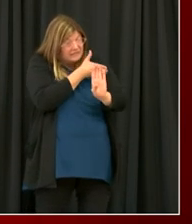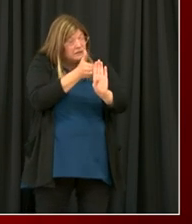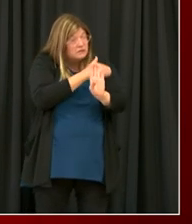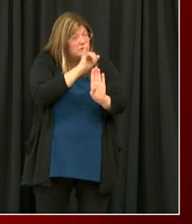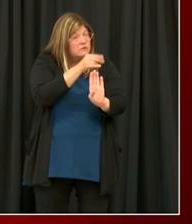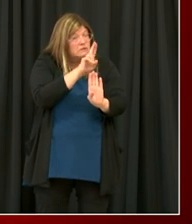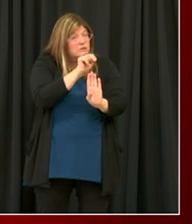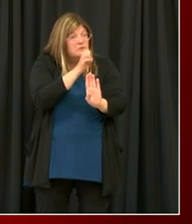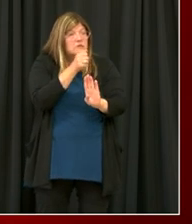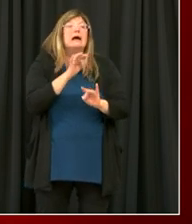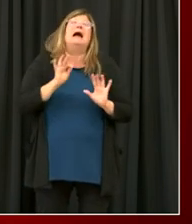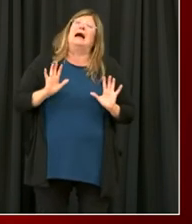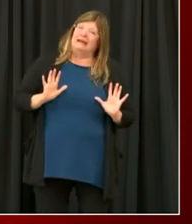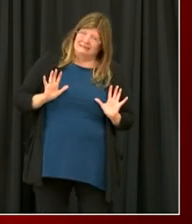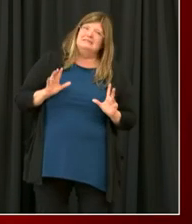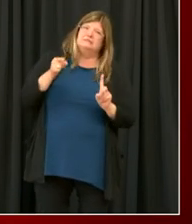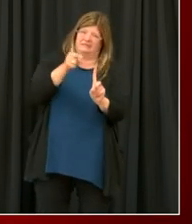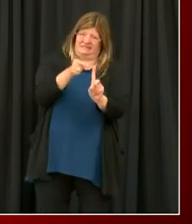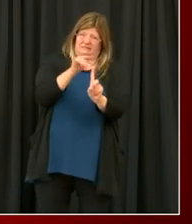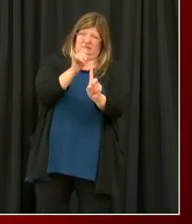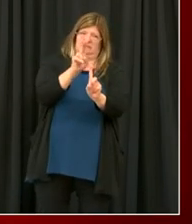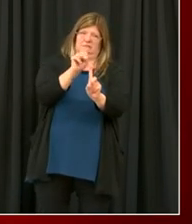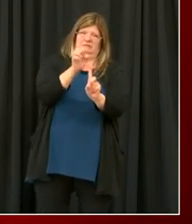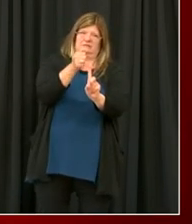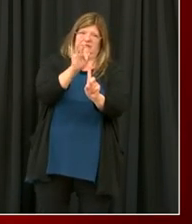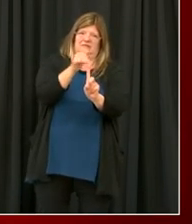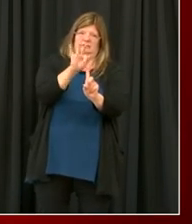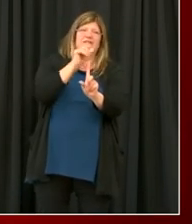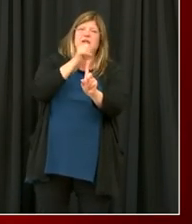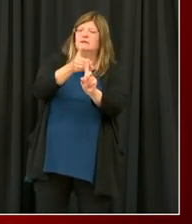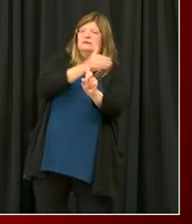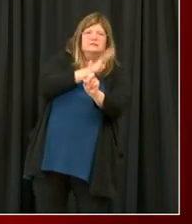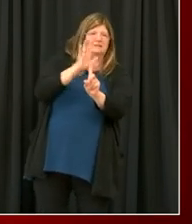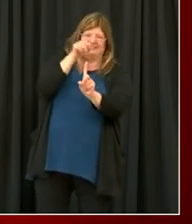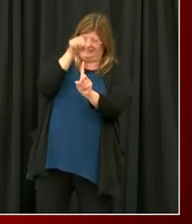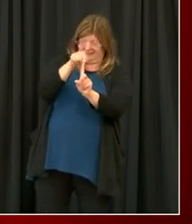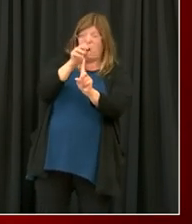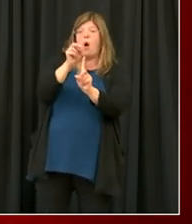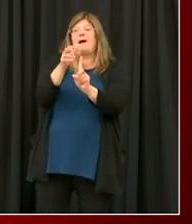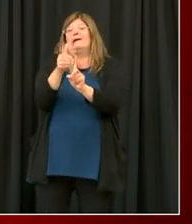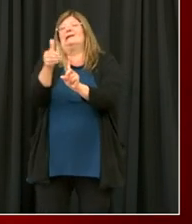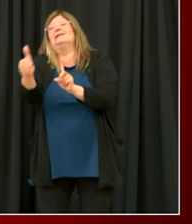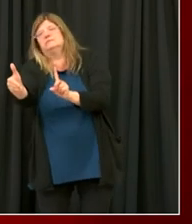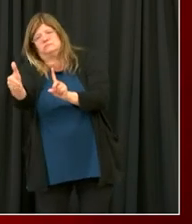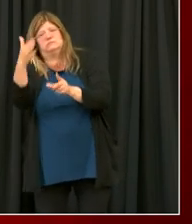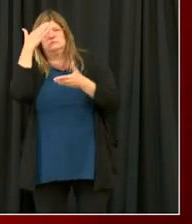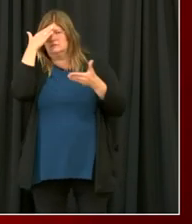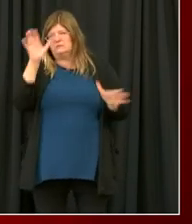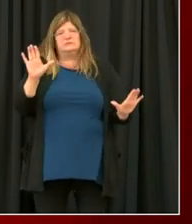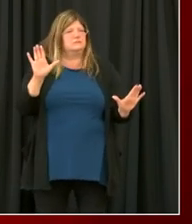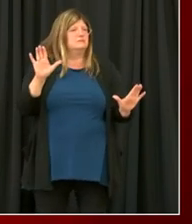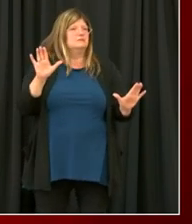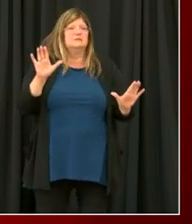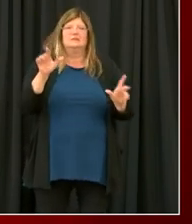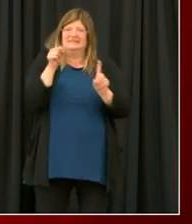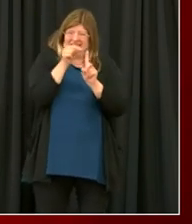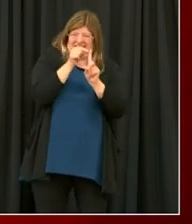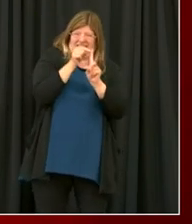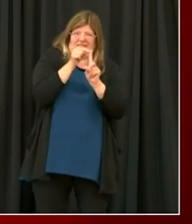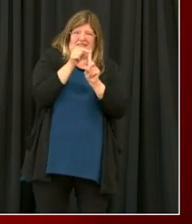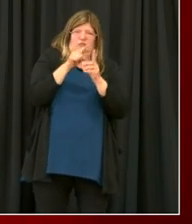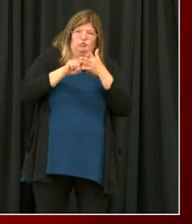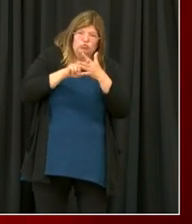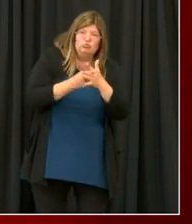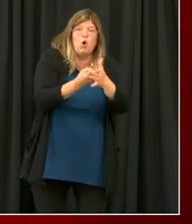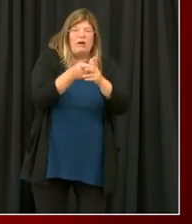That is correct. Our recommendation to the mayor was that the earliest we would be able to enter into phase 2 would be June 19th, and we have